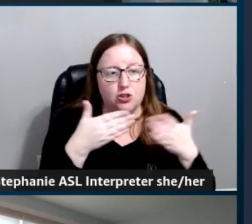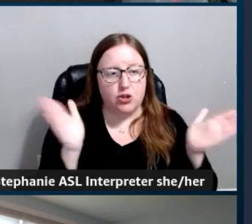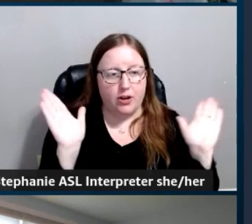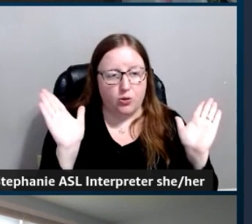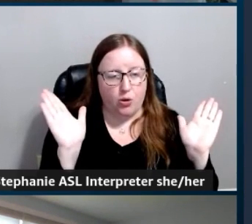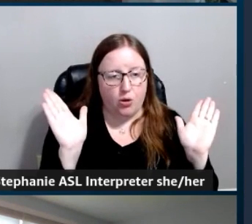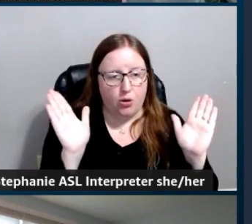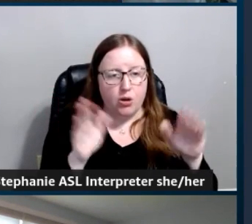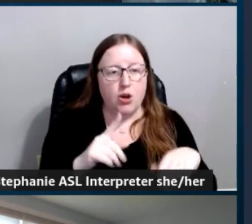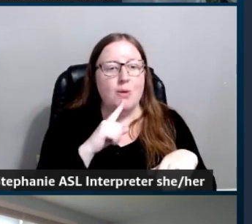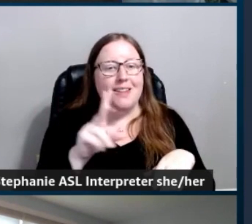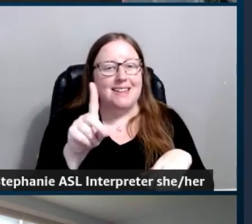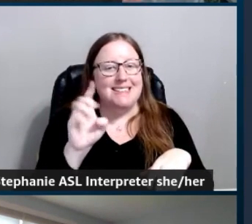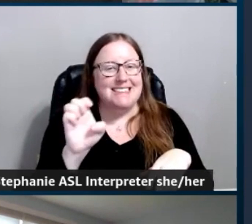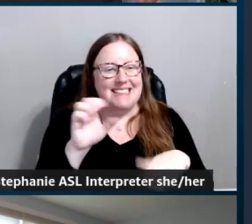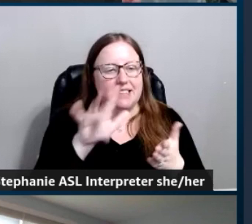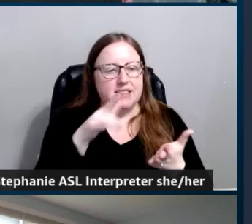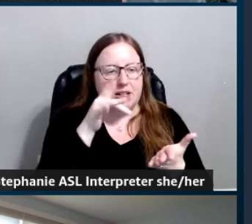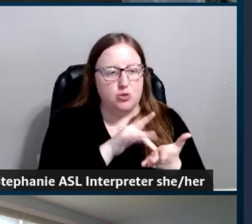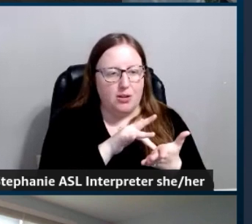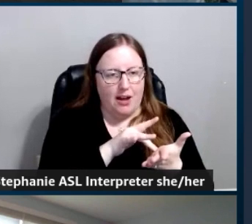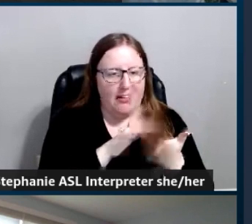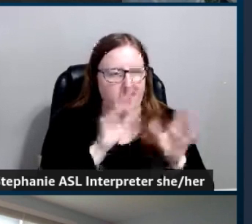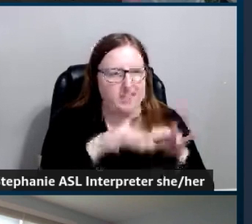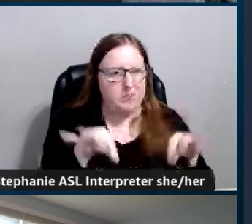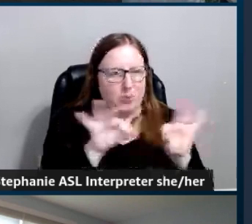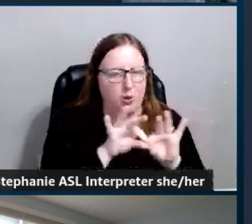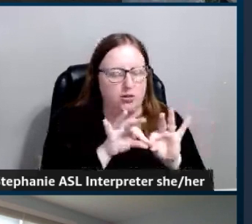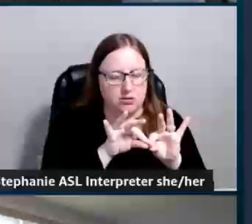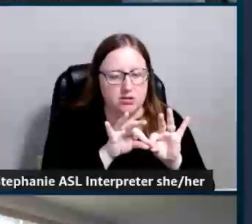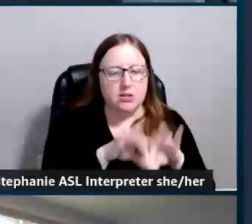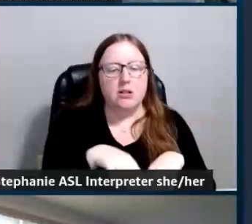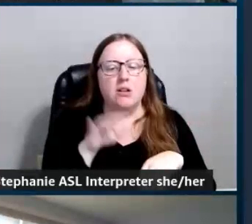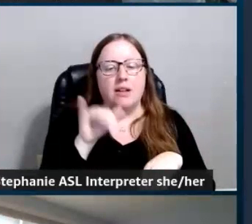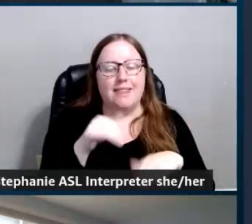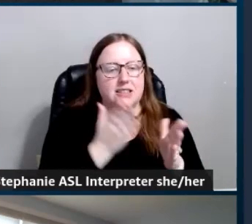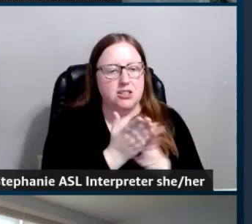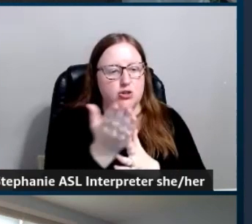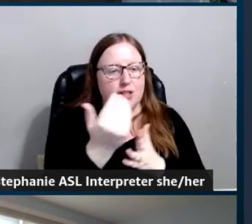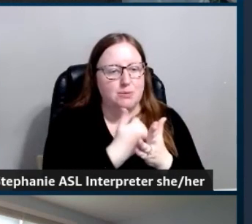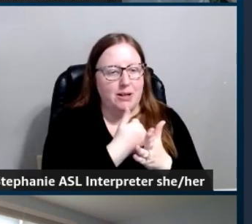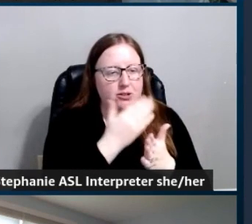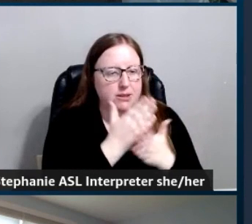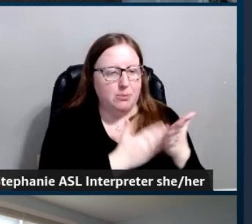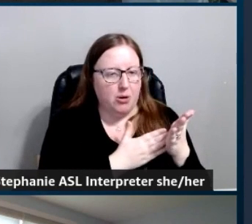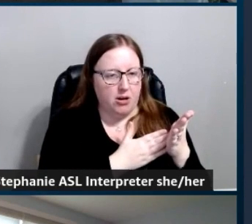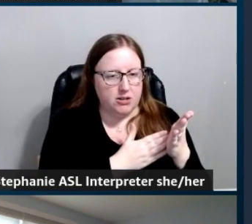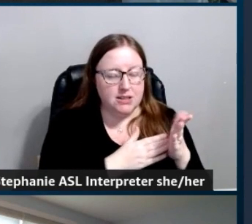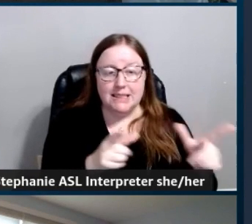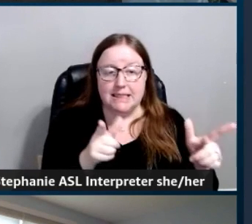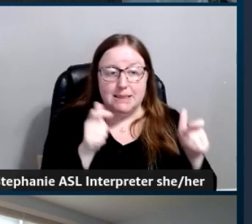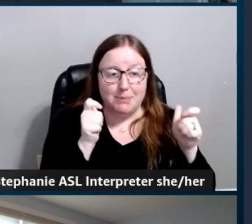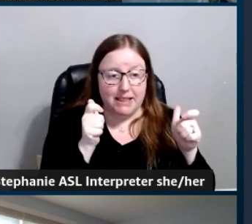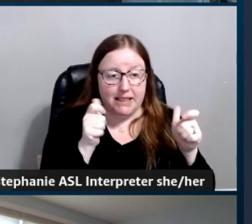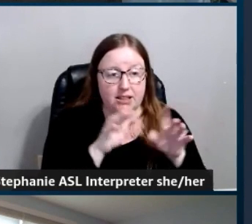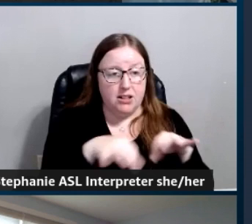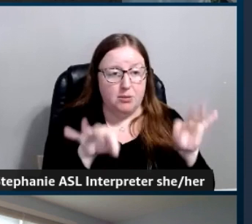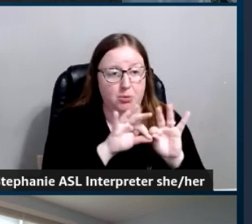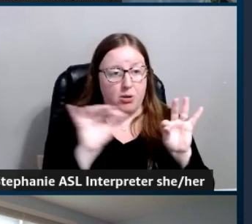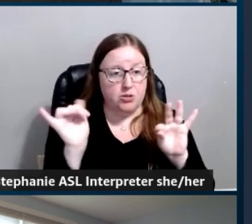the decentralized is key. Part of it is key, right? That's the transparency. Speed is another one